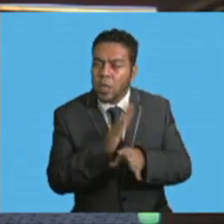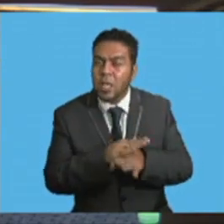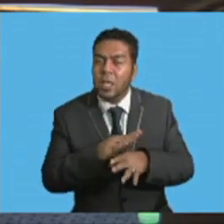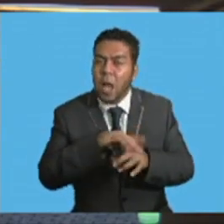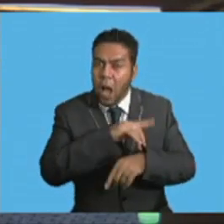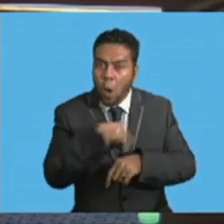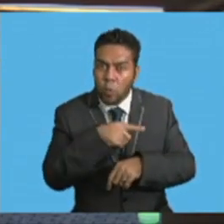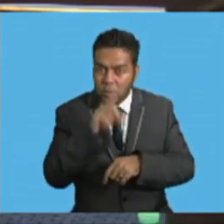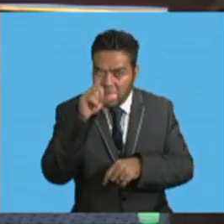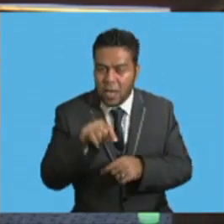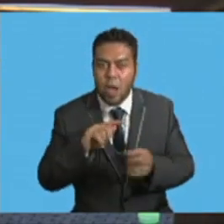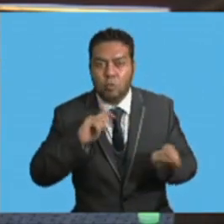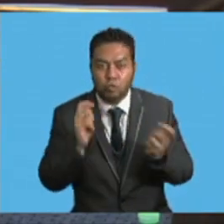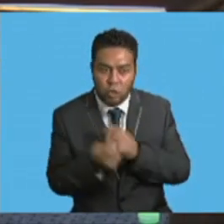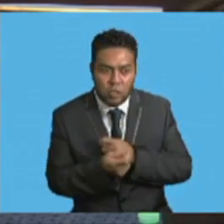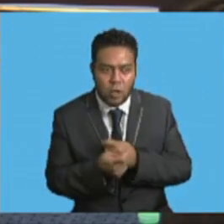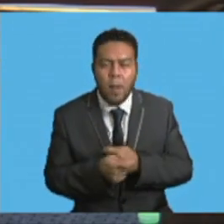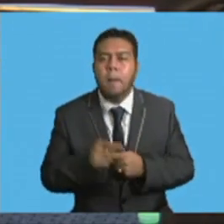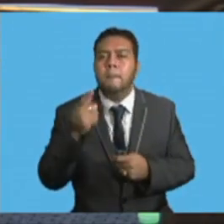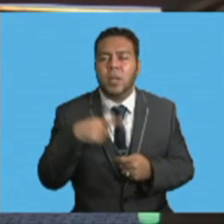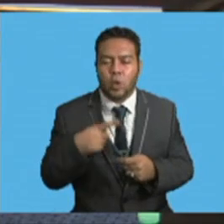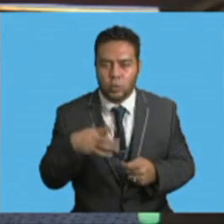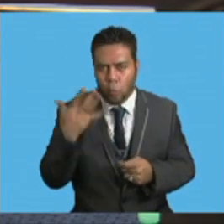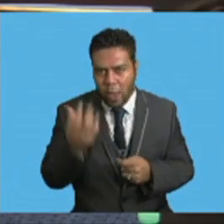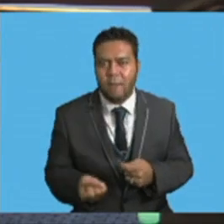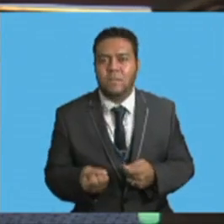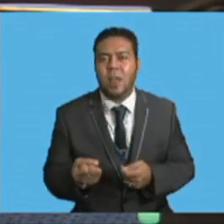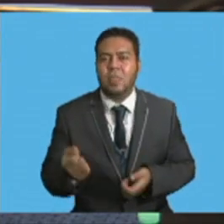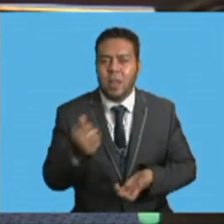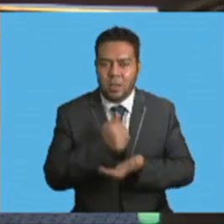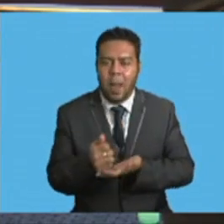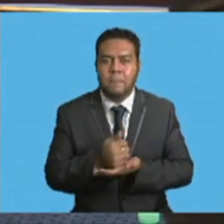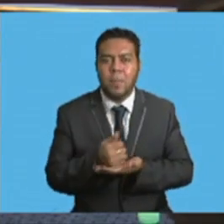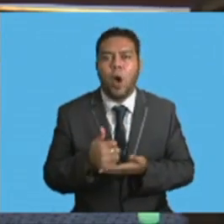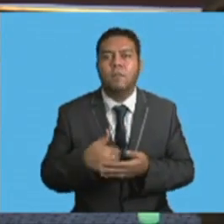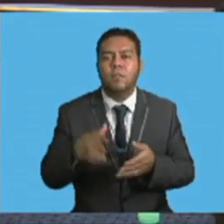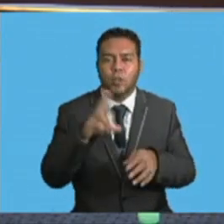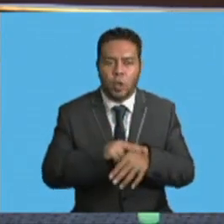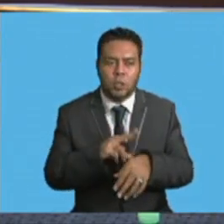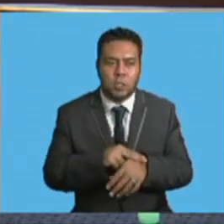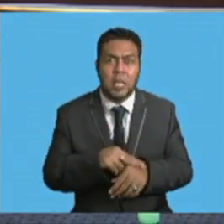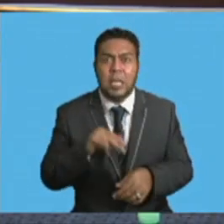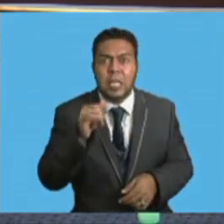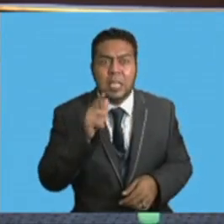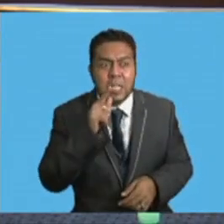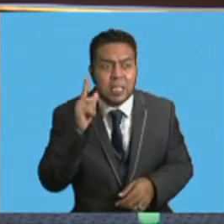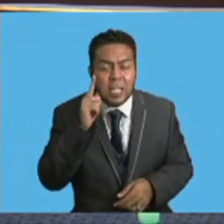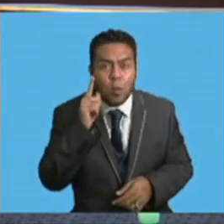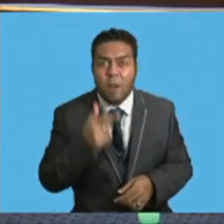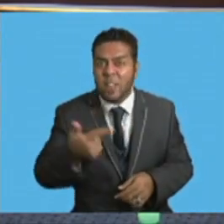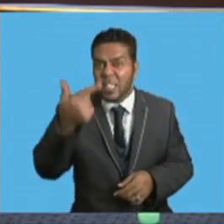could now be changed because we have the numbers. Yesterday in the evening, there